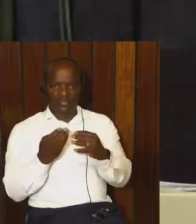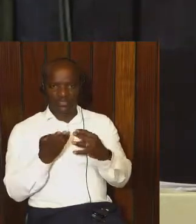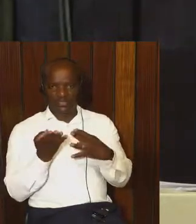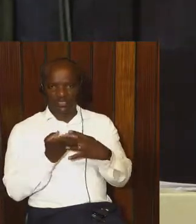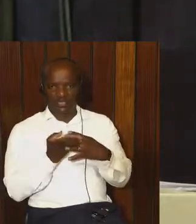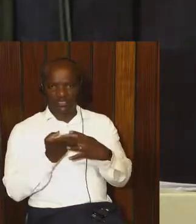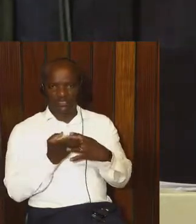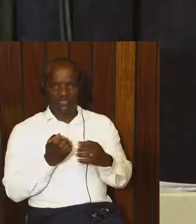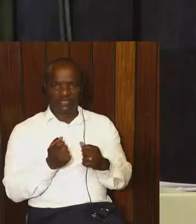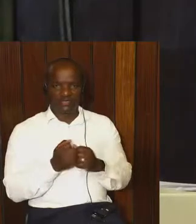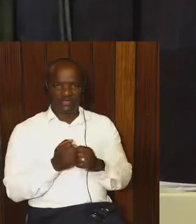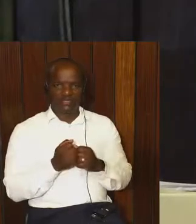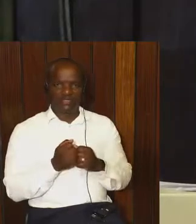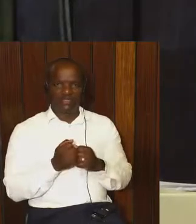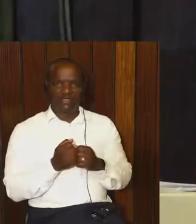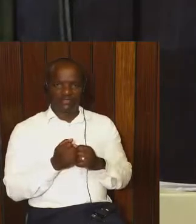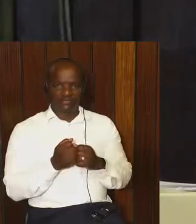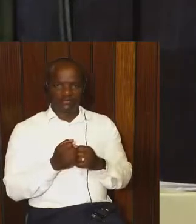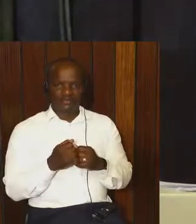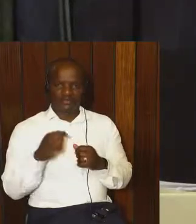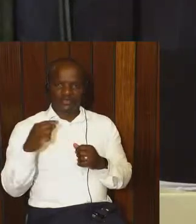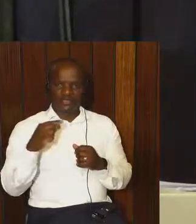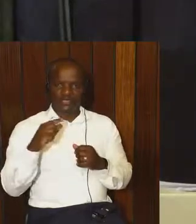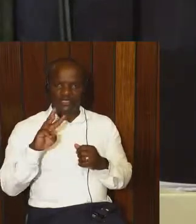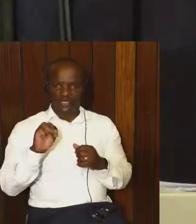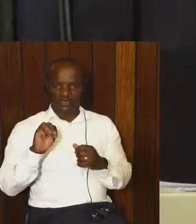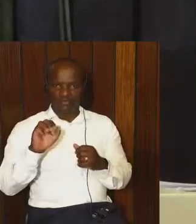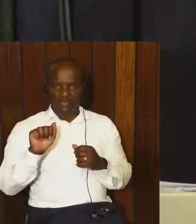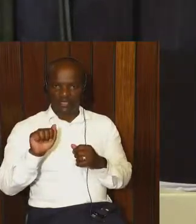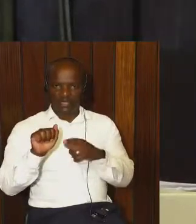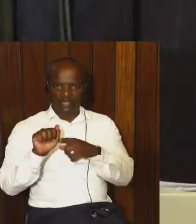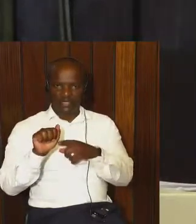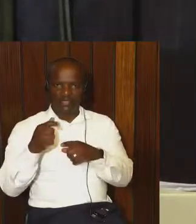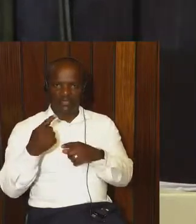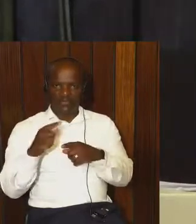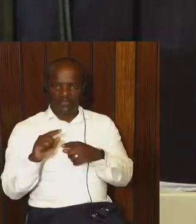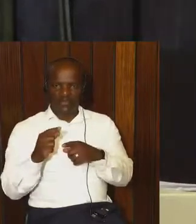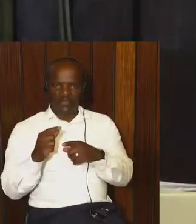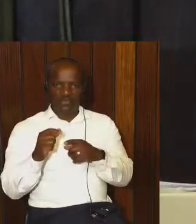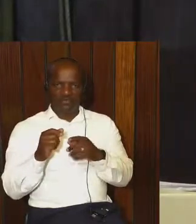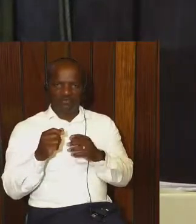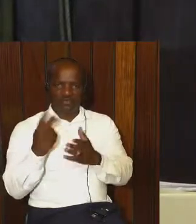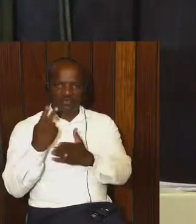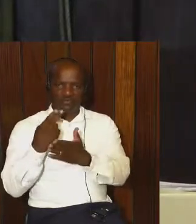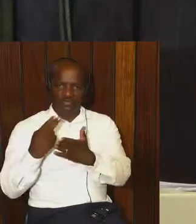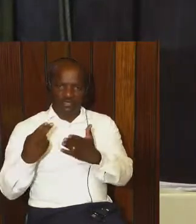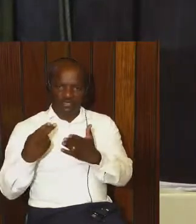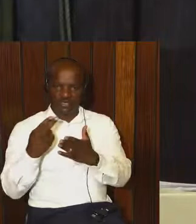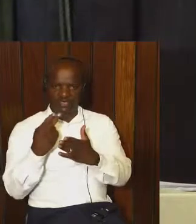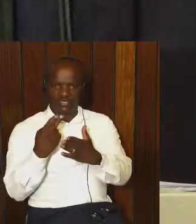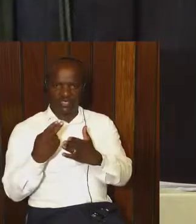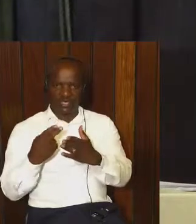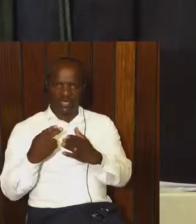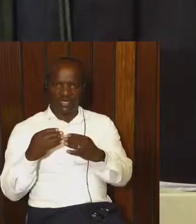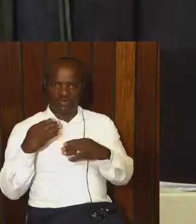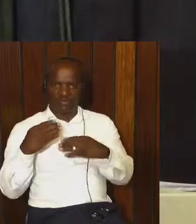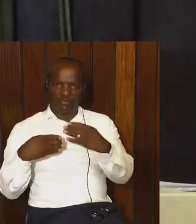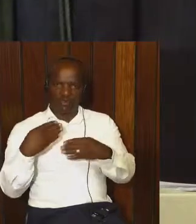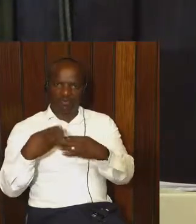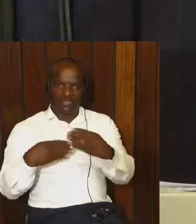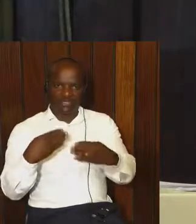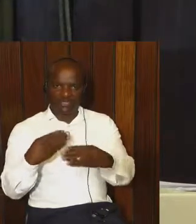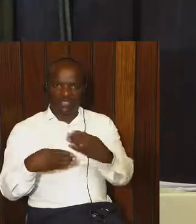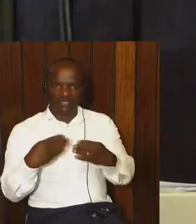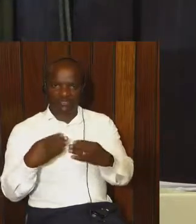And now the role of the GMA in terms of the design process, what exactly does that entail? What is different from what